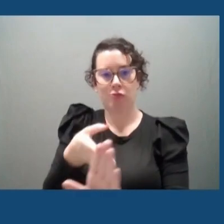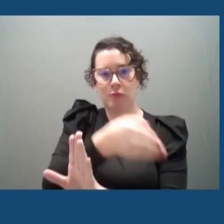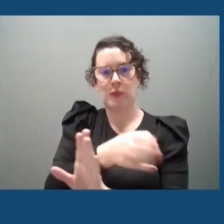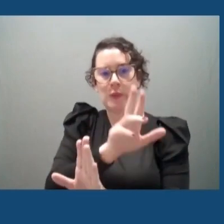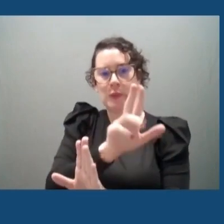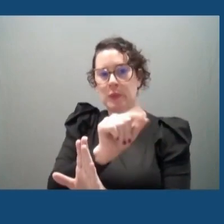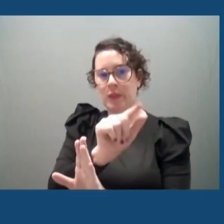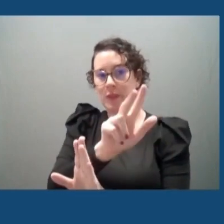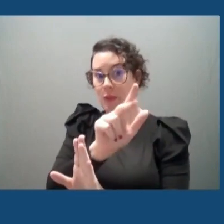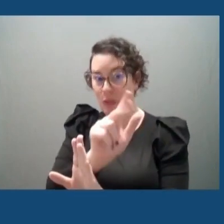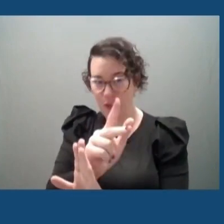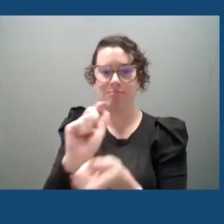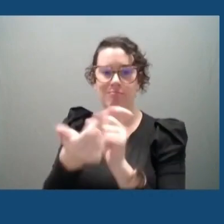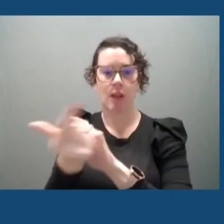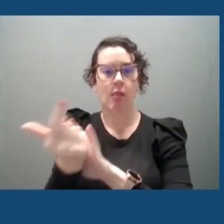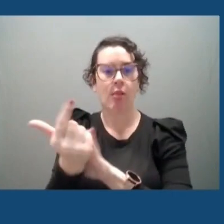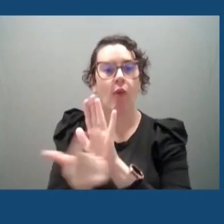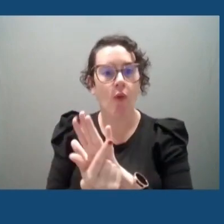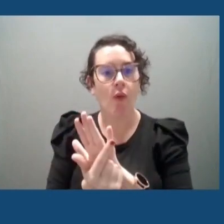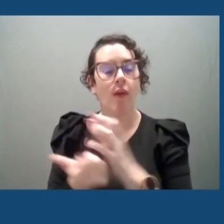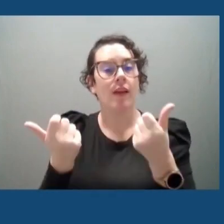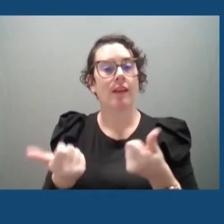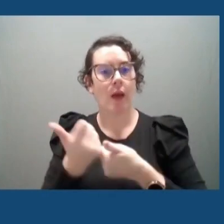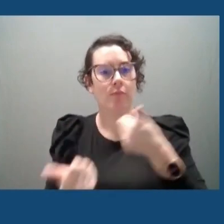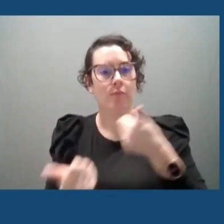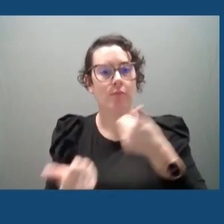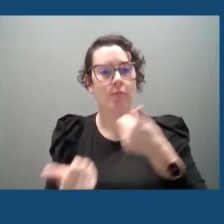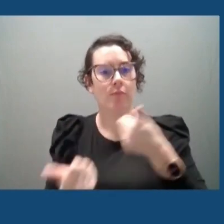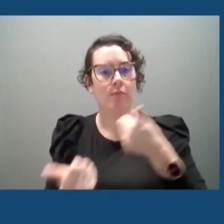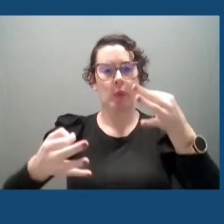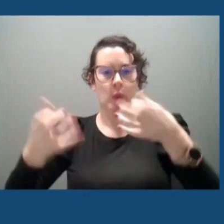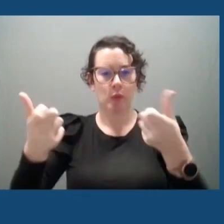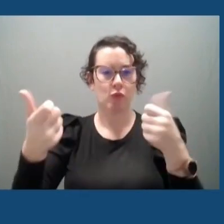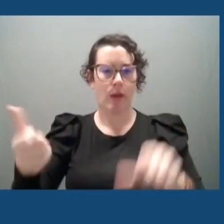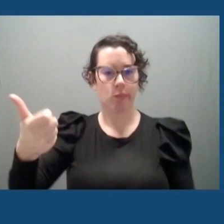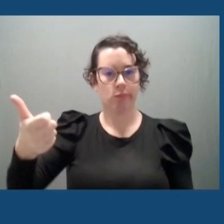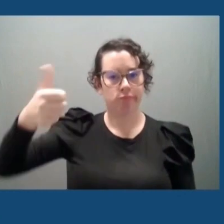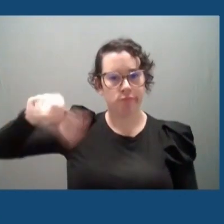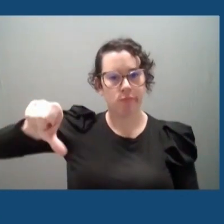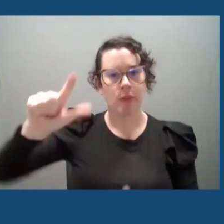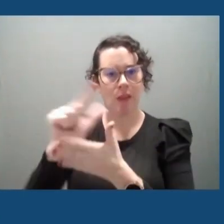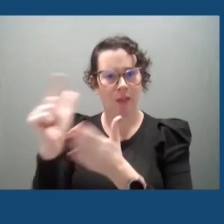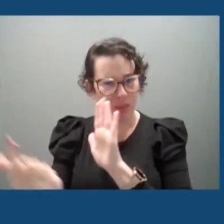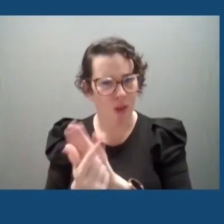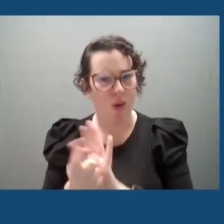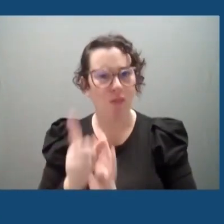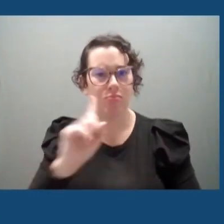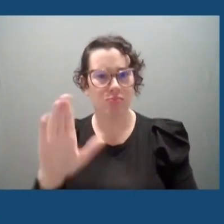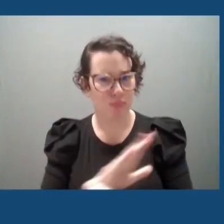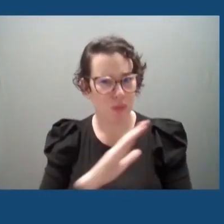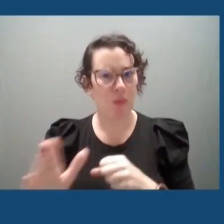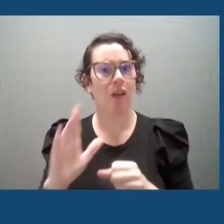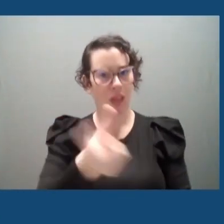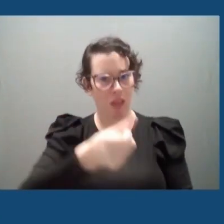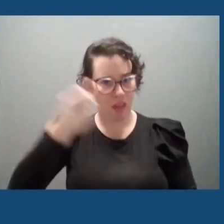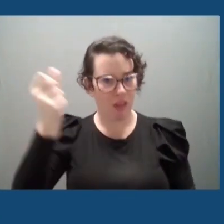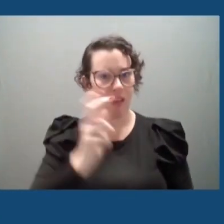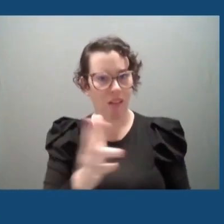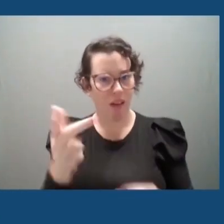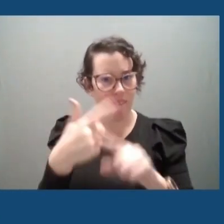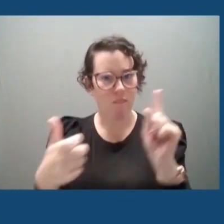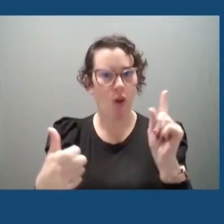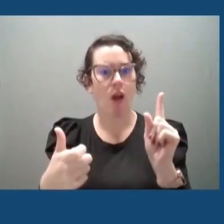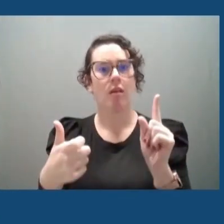But now the Supreme Court is poised to possibly overturn a law that keeps guns away from the abusers. So we need to